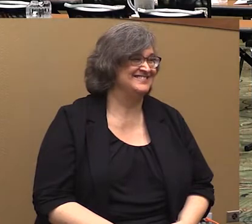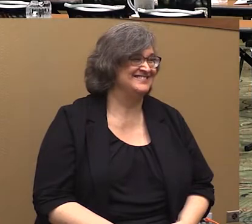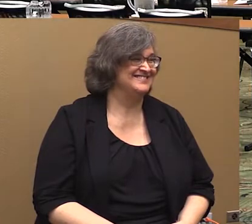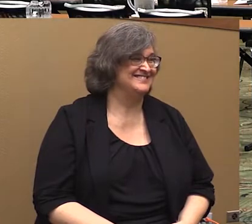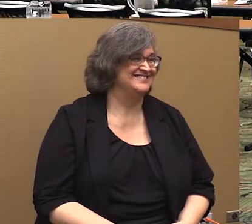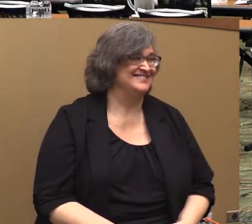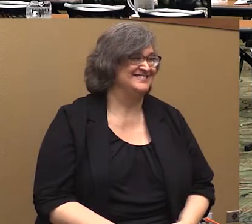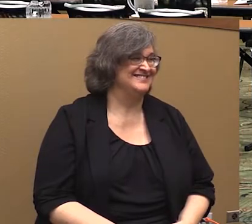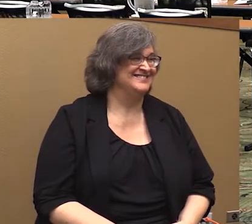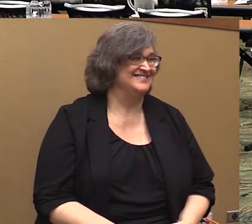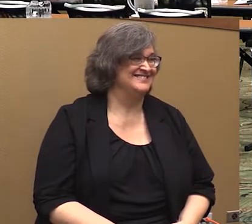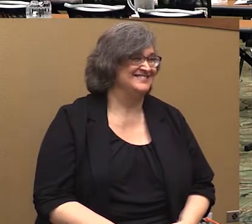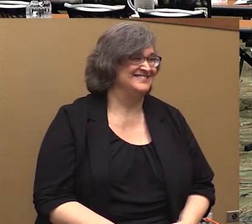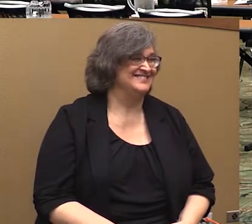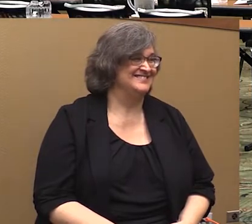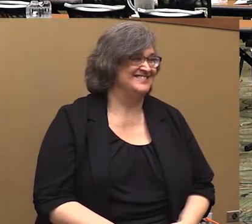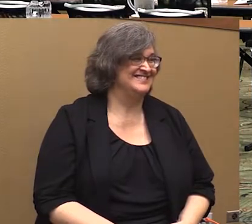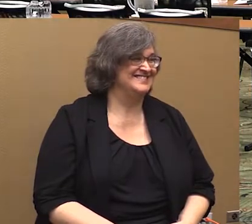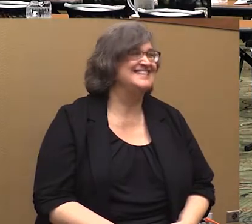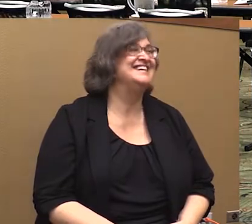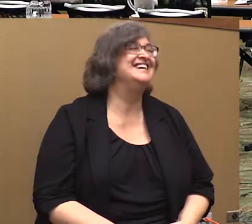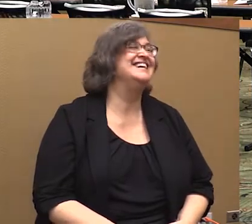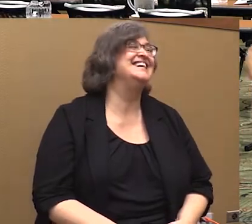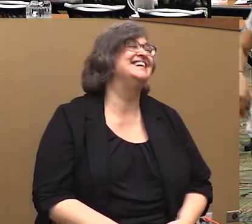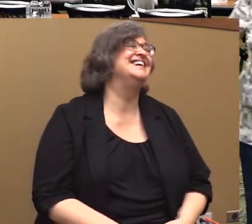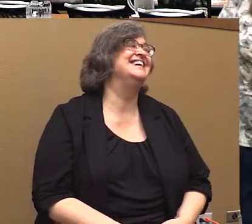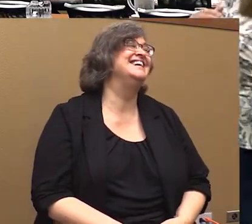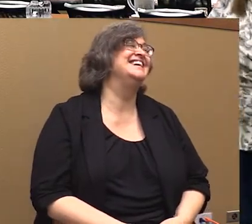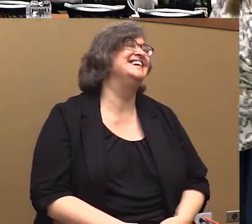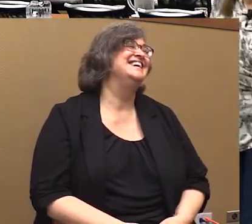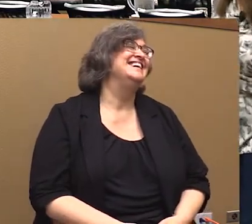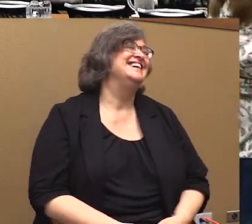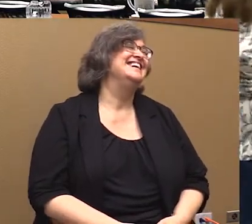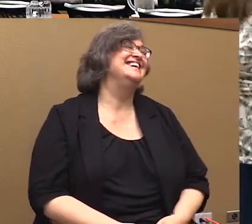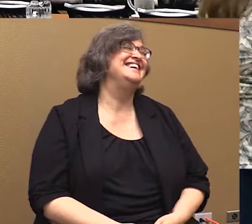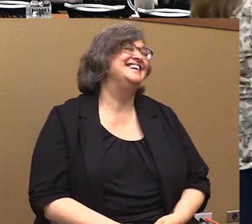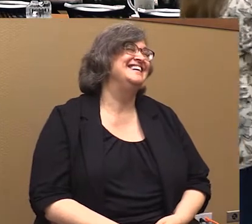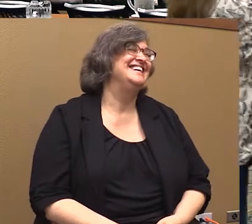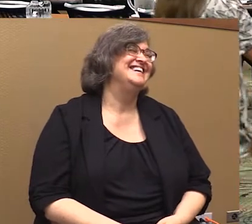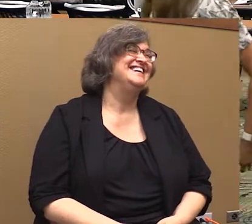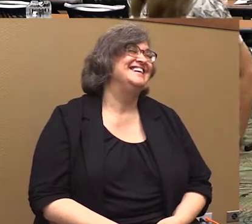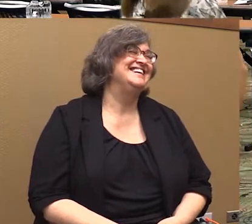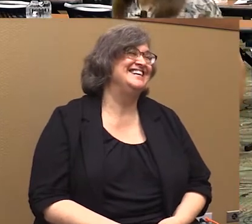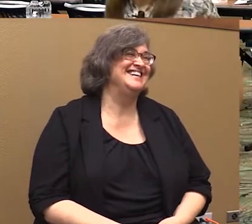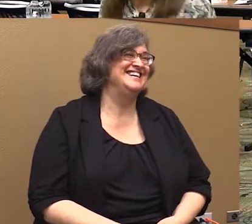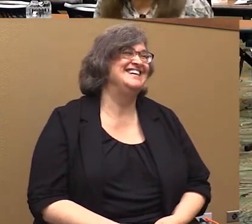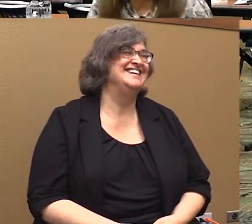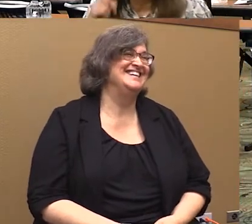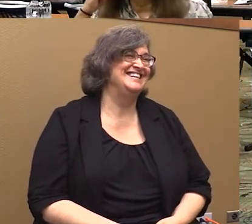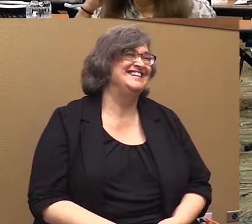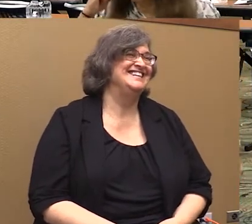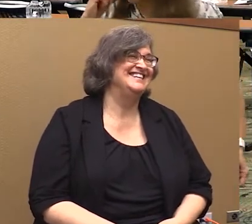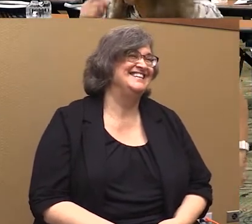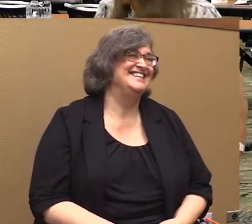All right. If they're coming around here, if you could share and then hand them back with me. You might think